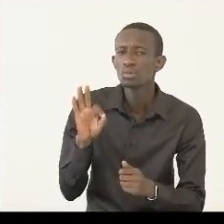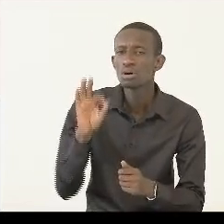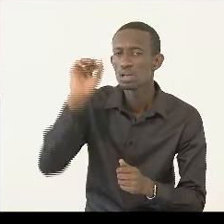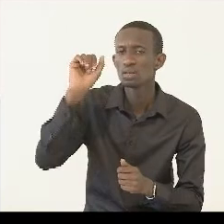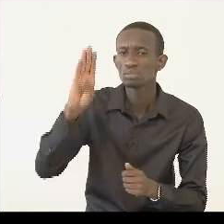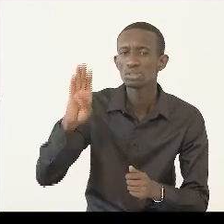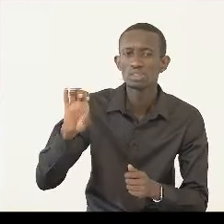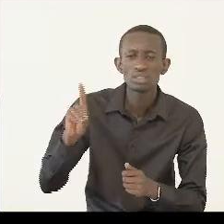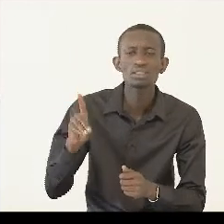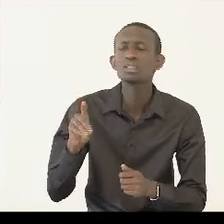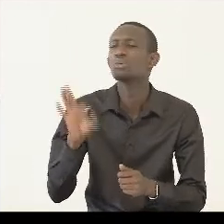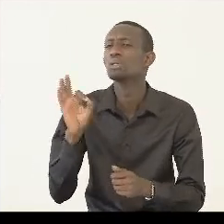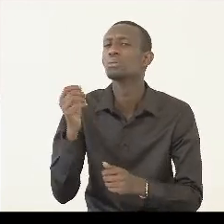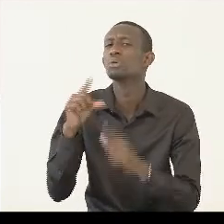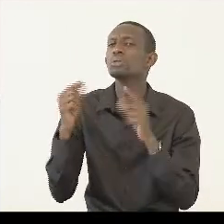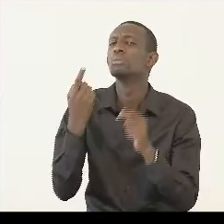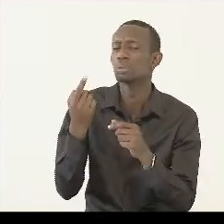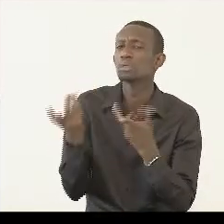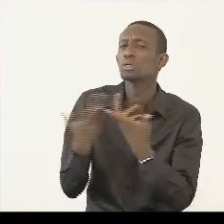5 seconds to think,